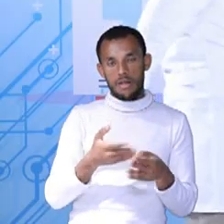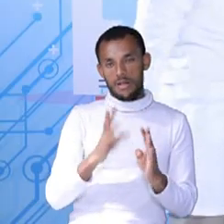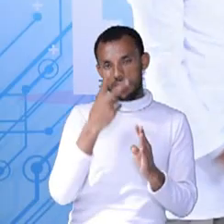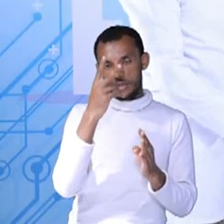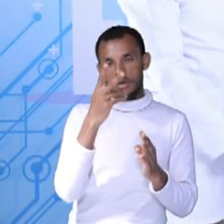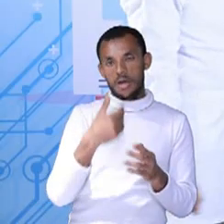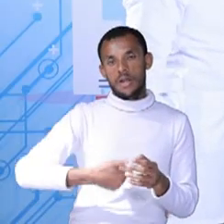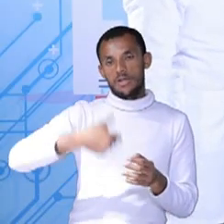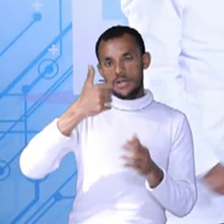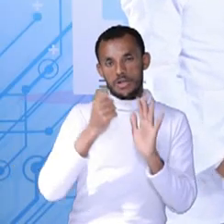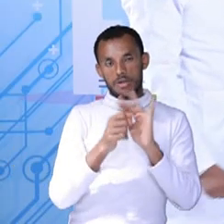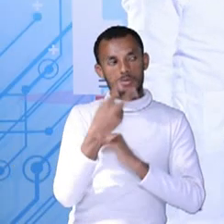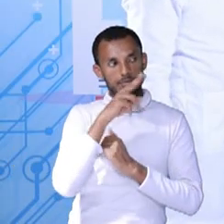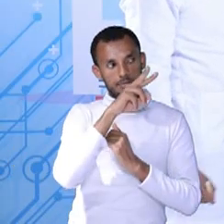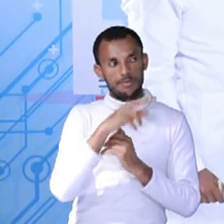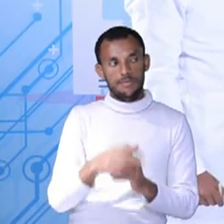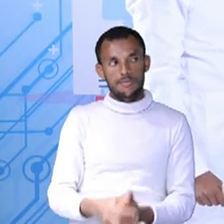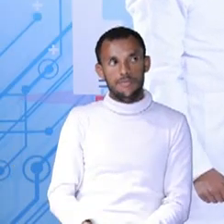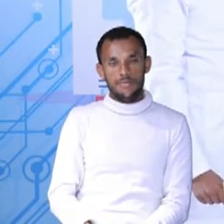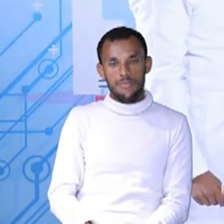another example.